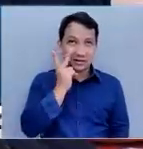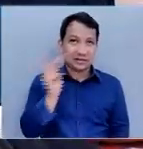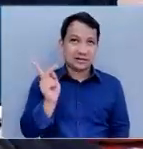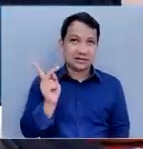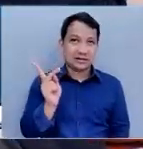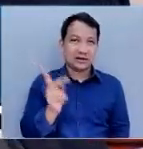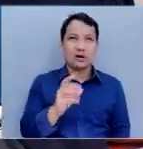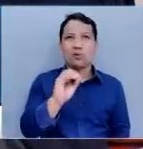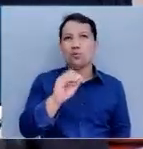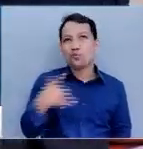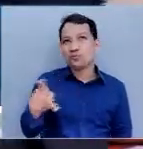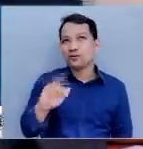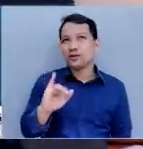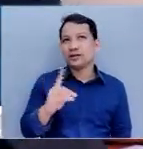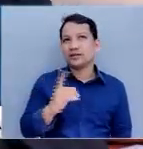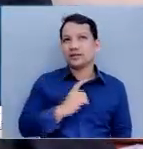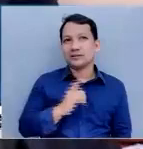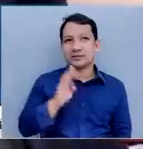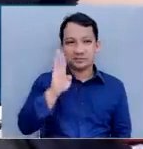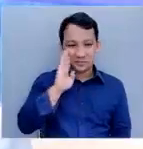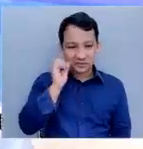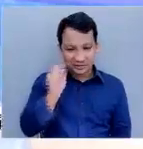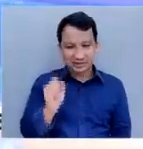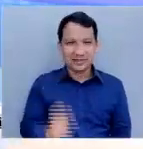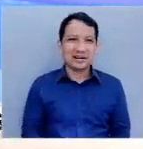Did It Again by Britney Spears.